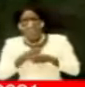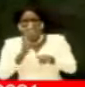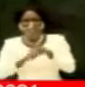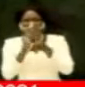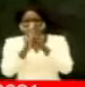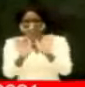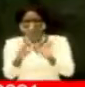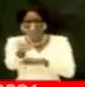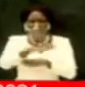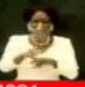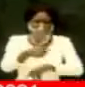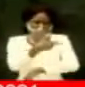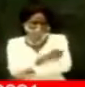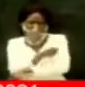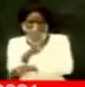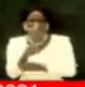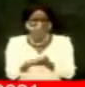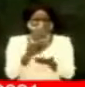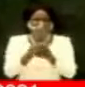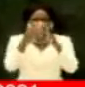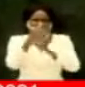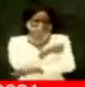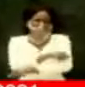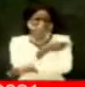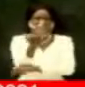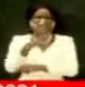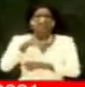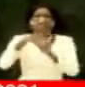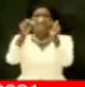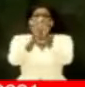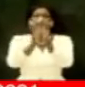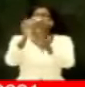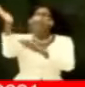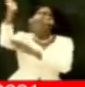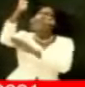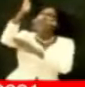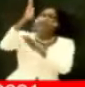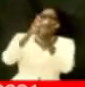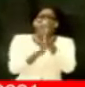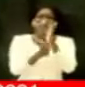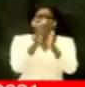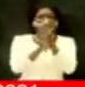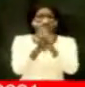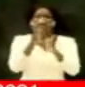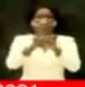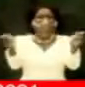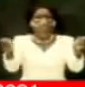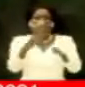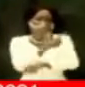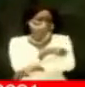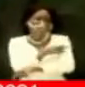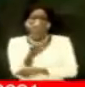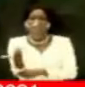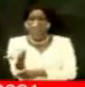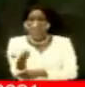Maybe some facilities are reaching to the extent of maybe up to 10 o'clock in the morning yet to open. You have mentioned issues